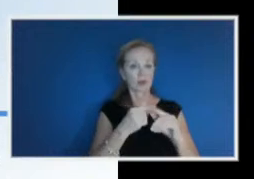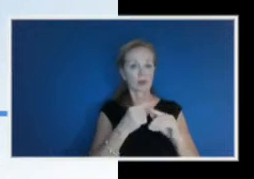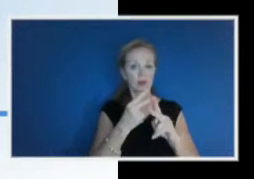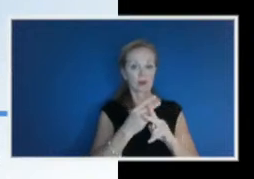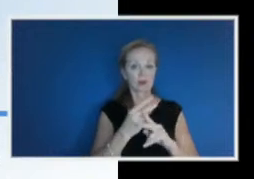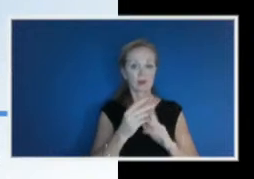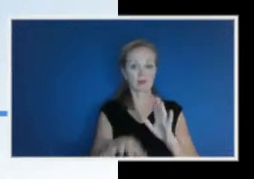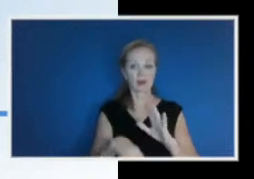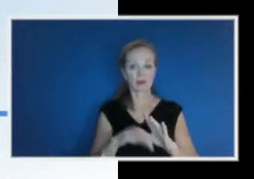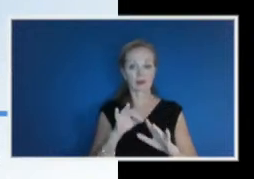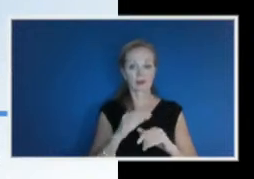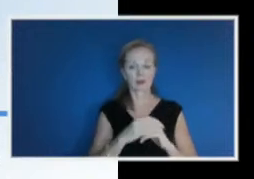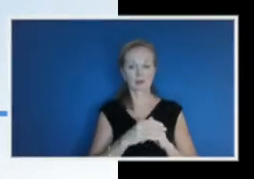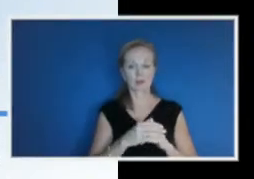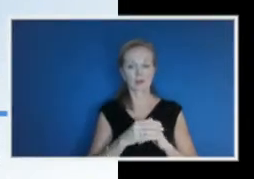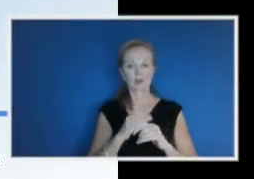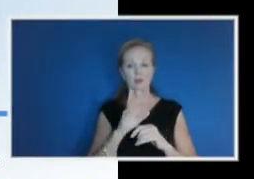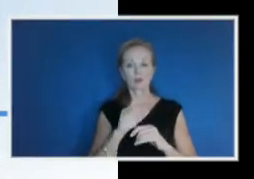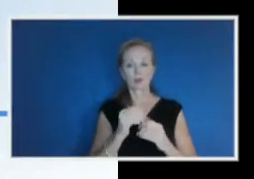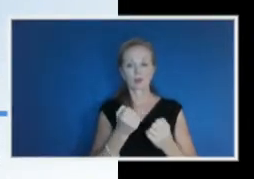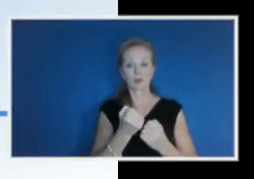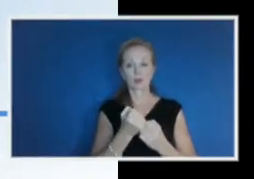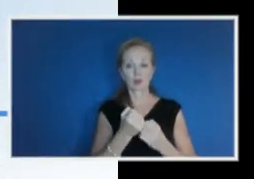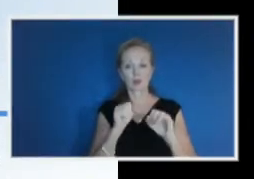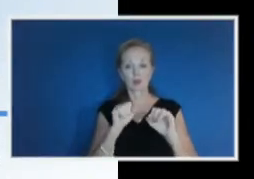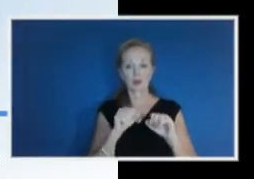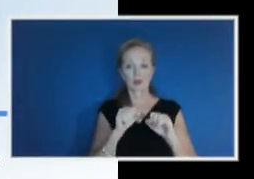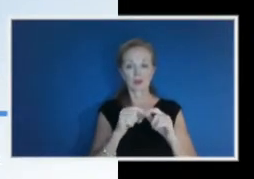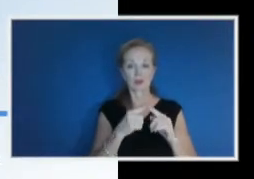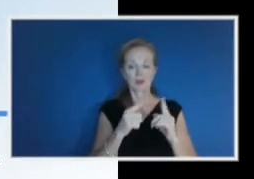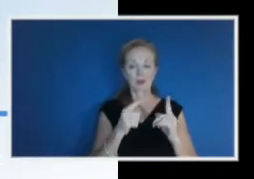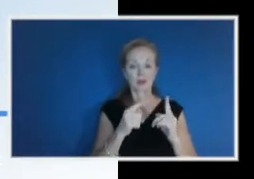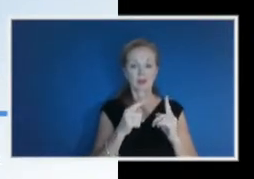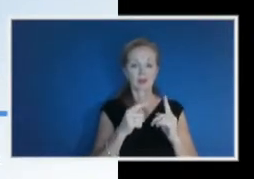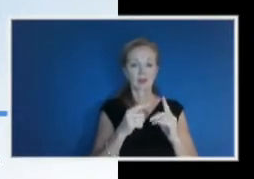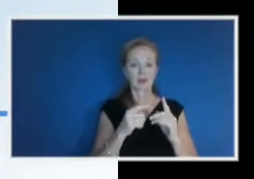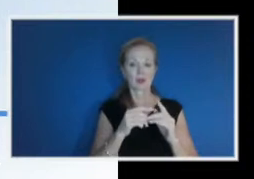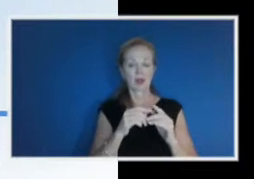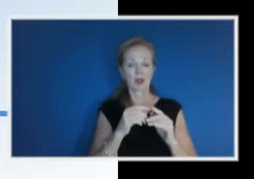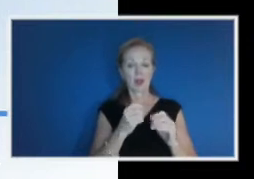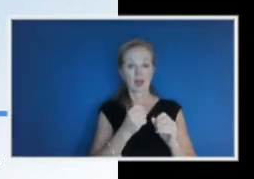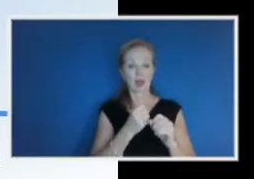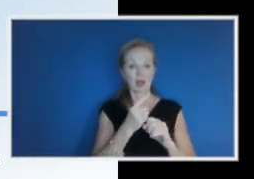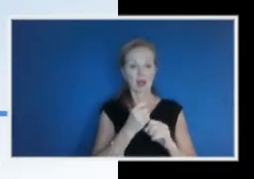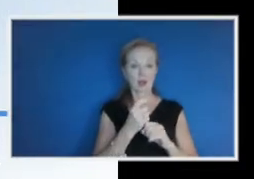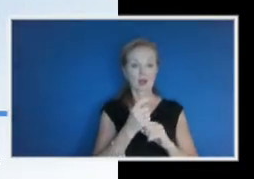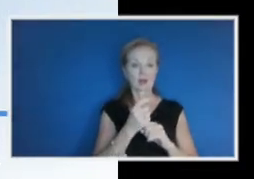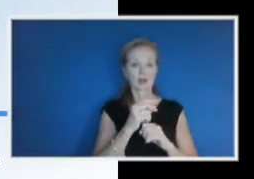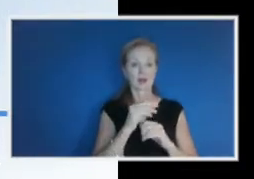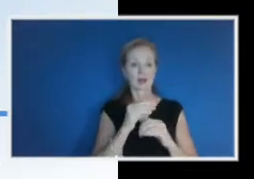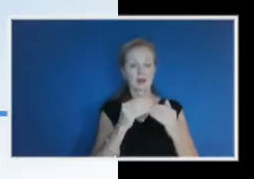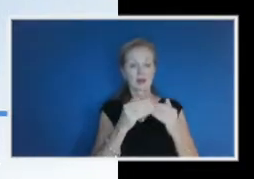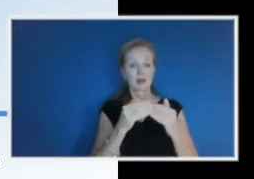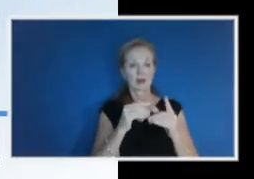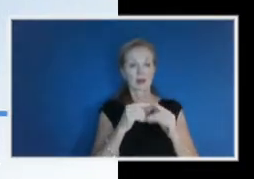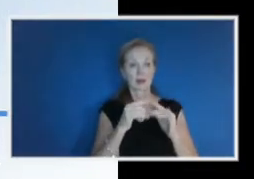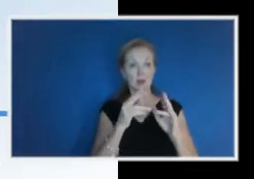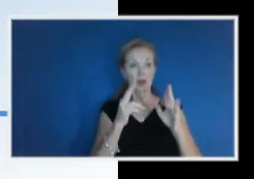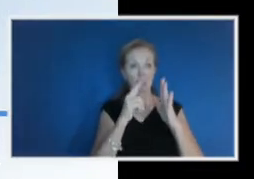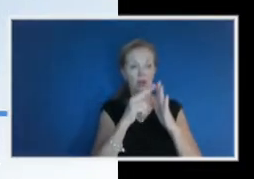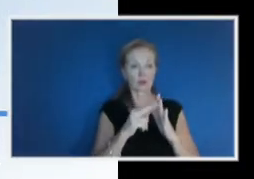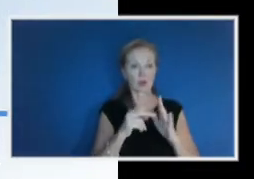findings do support the ability to continue to set annual and narrowly tailored contract